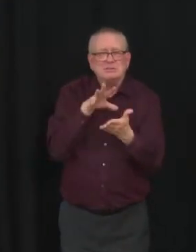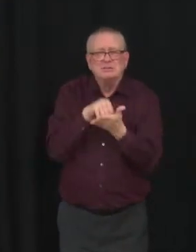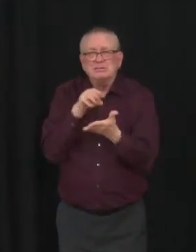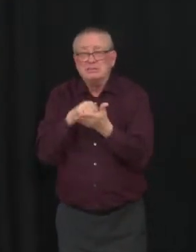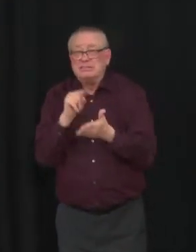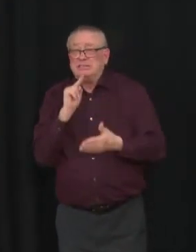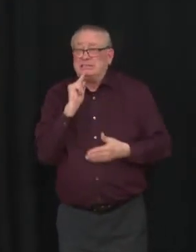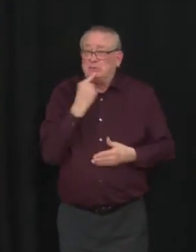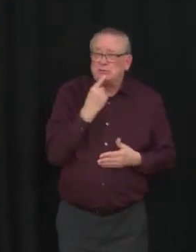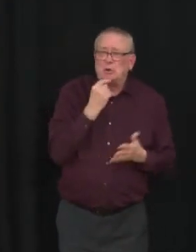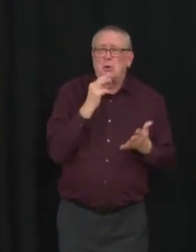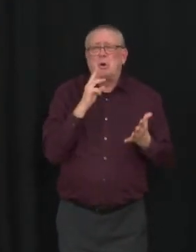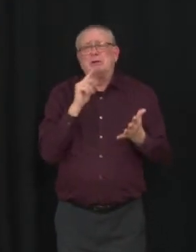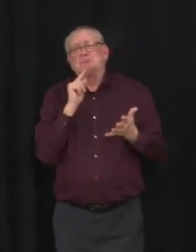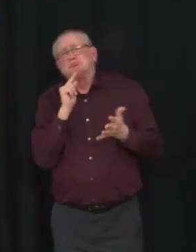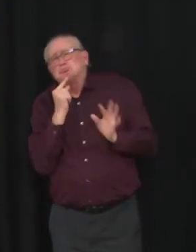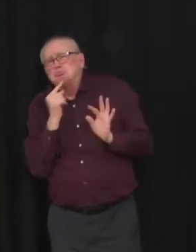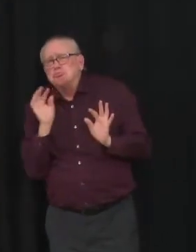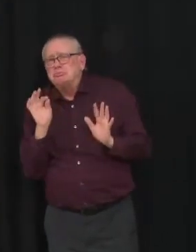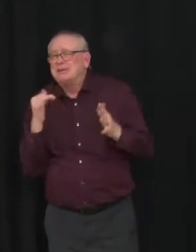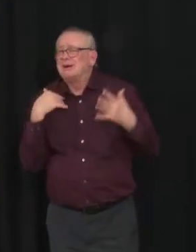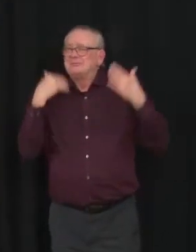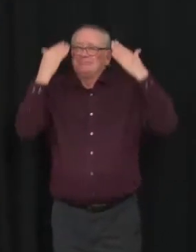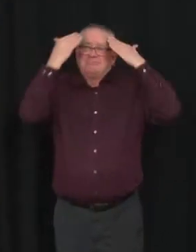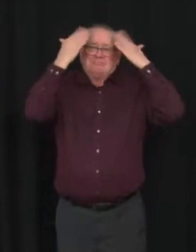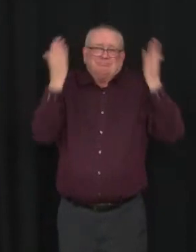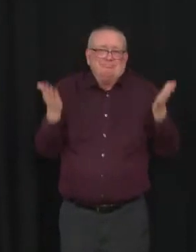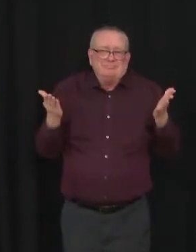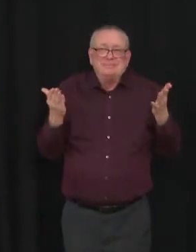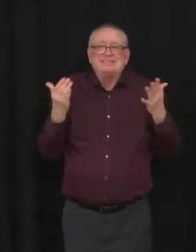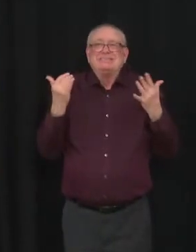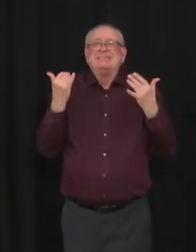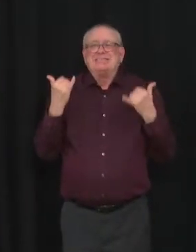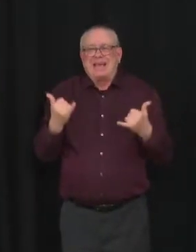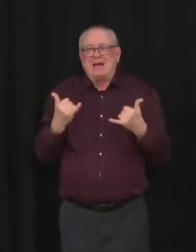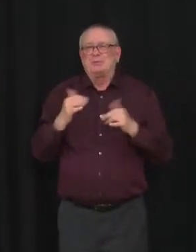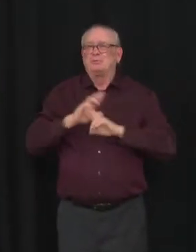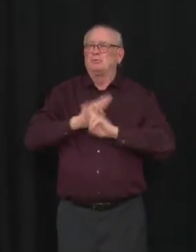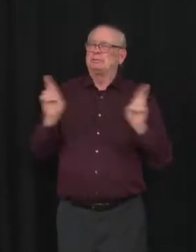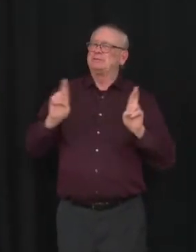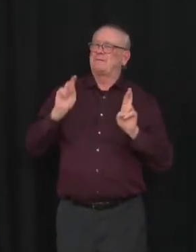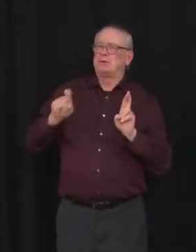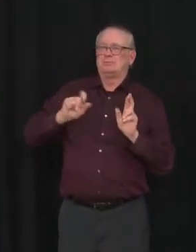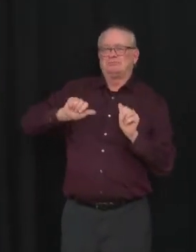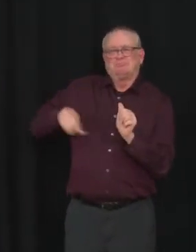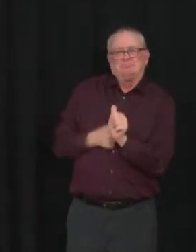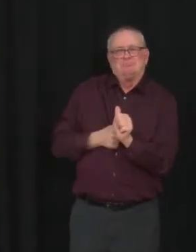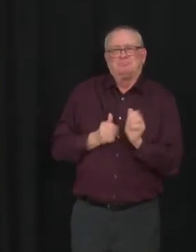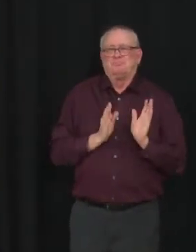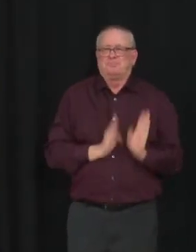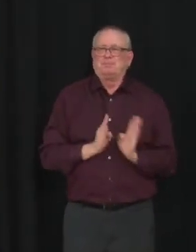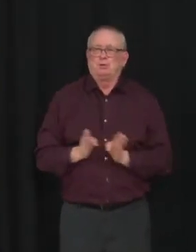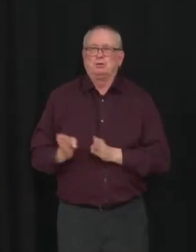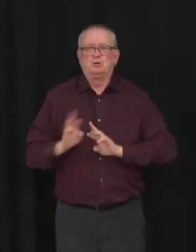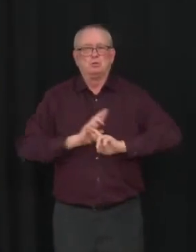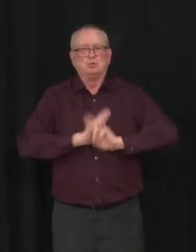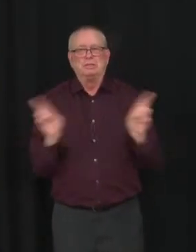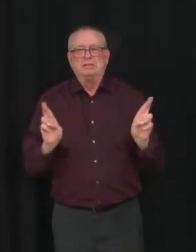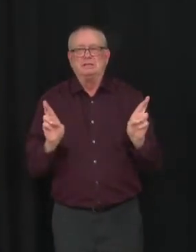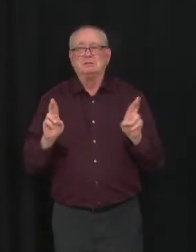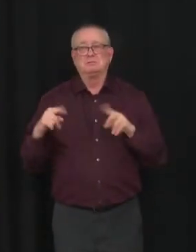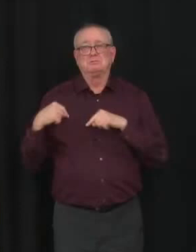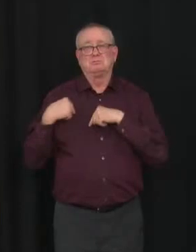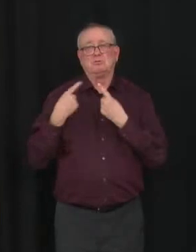have all the bases covered. What we do know is that evidence is showing that a third dose of COVID-19 vaccine provides